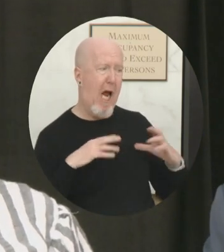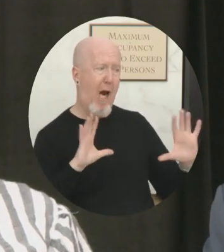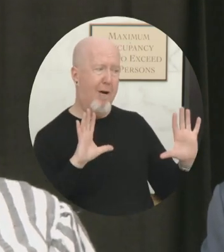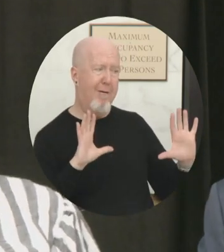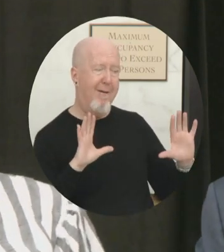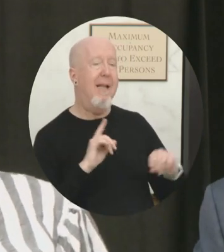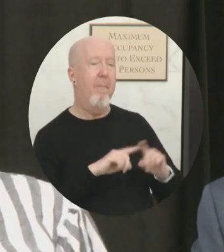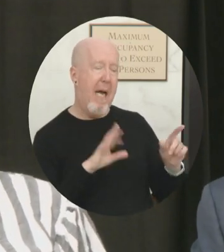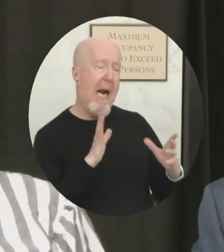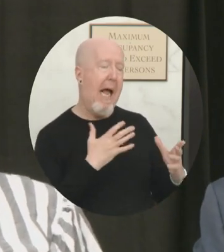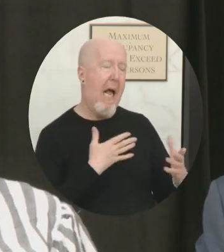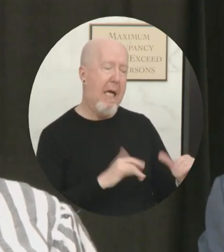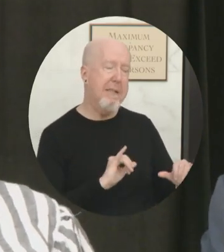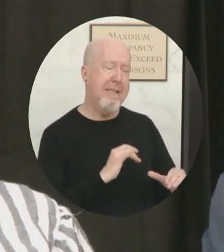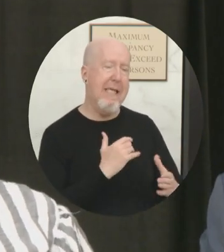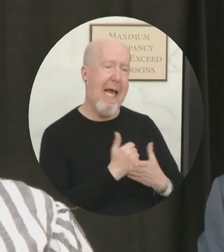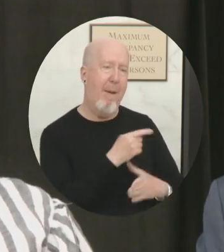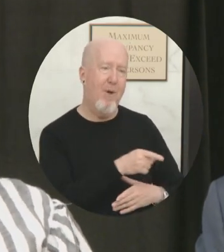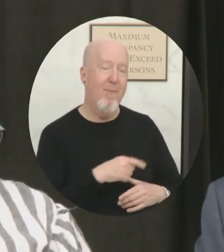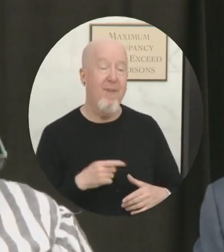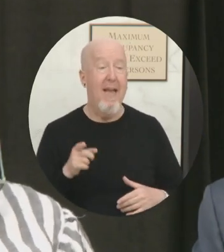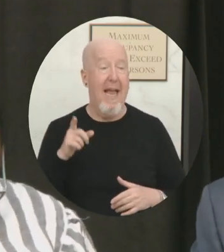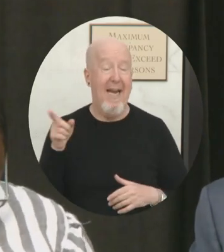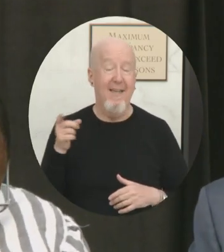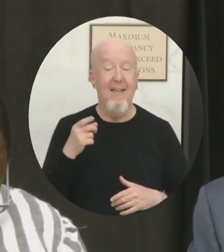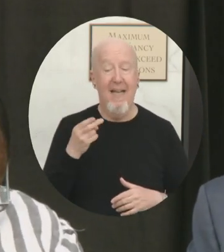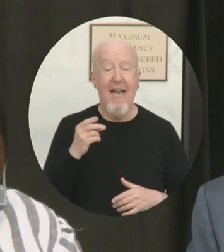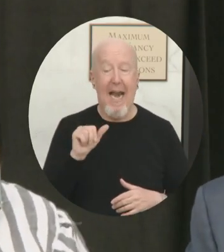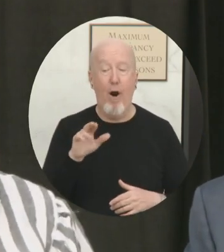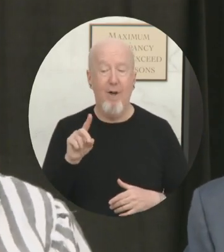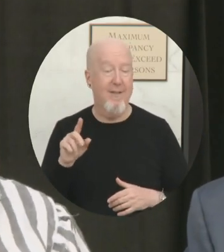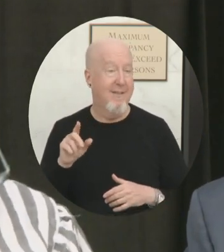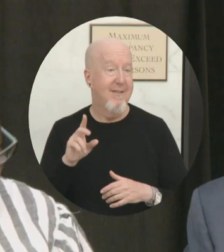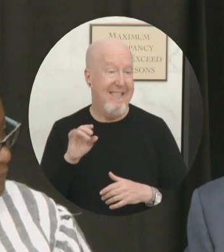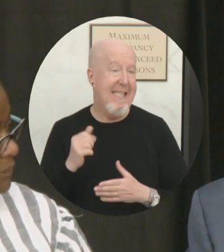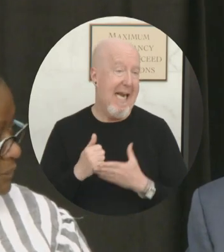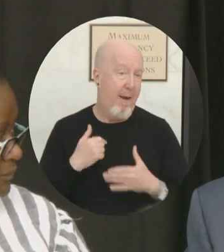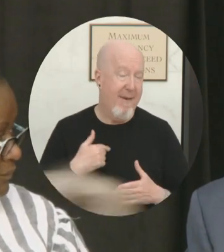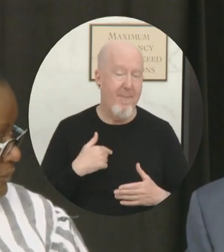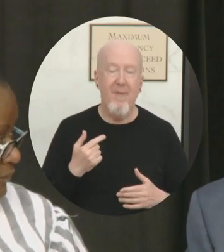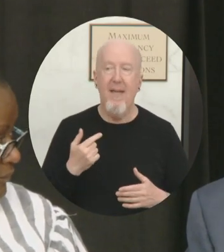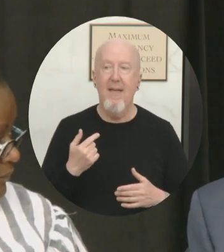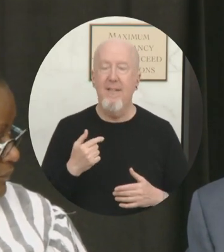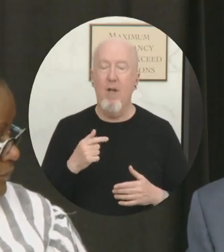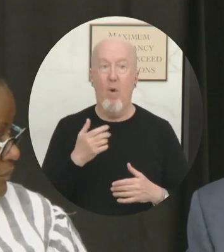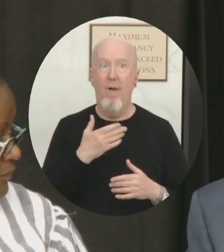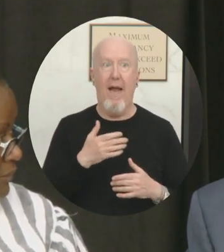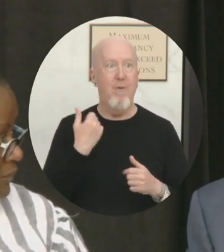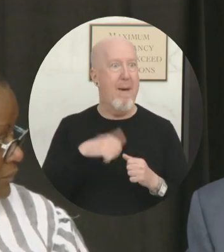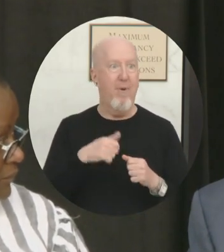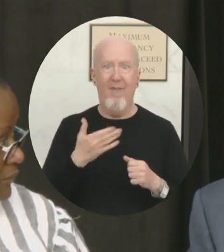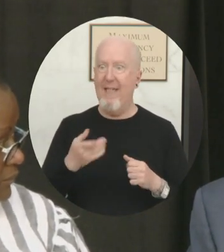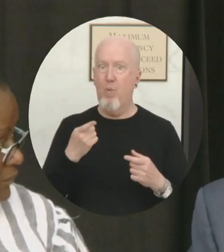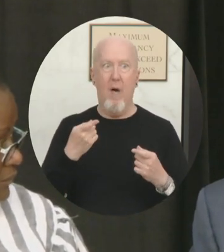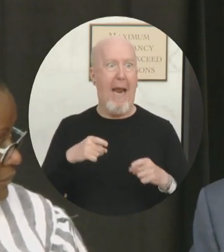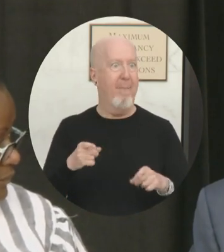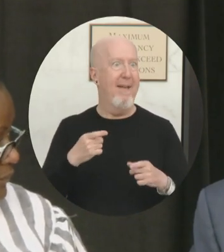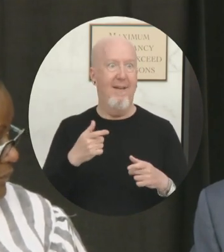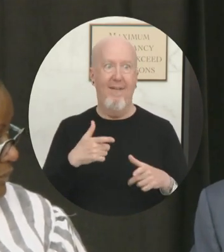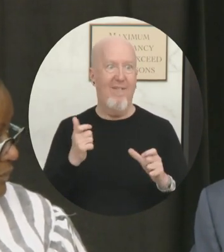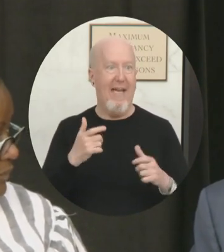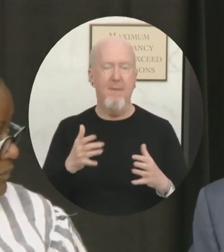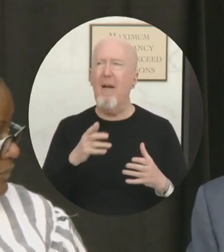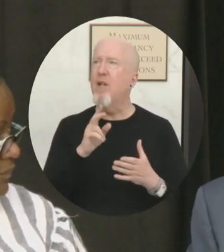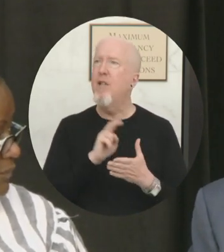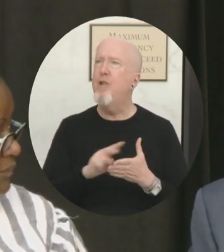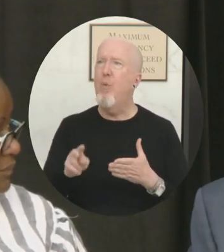still help you. And he did. And again, things were happening so fast. I remember like maybe it was probably 2 weeks after the